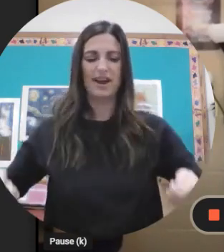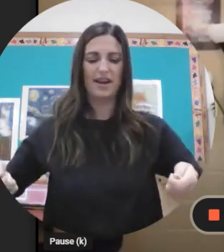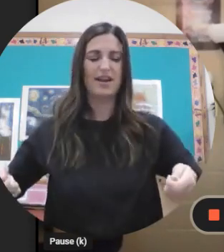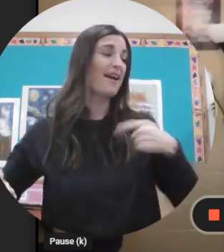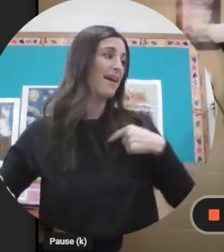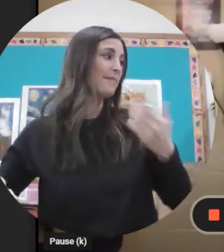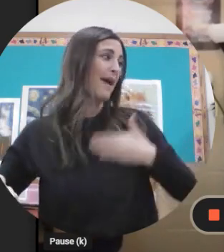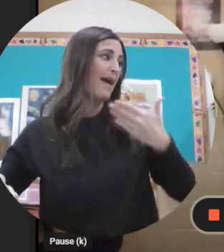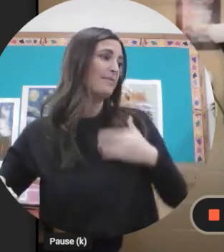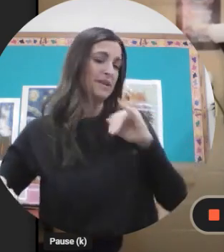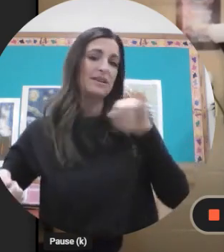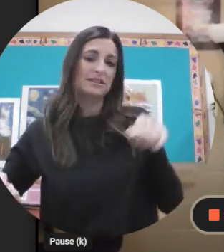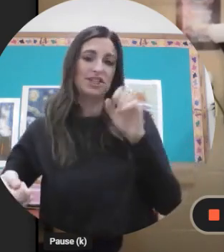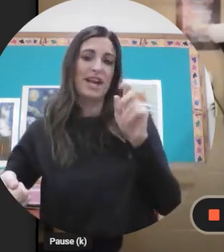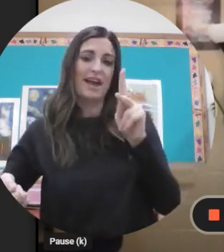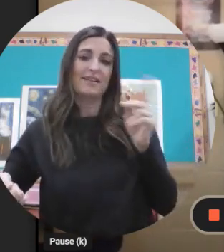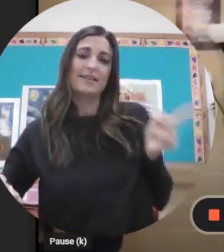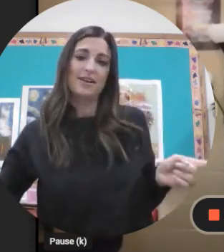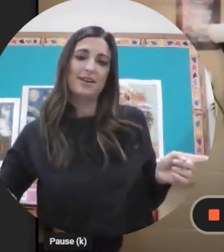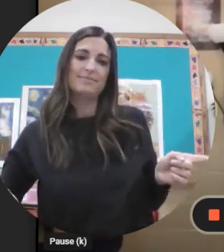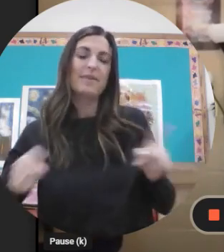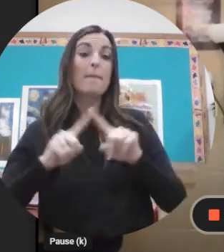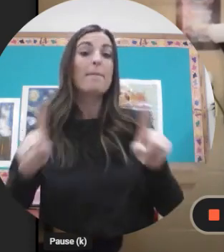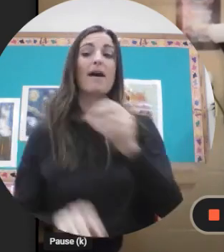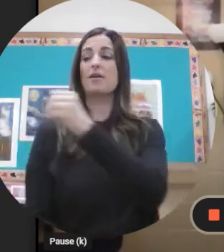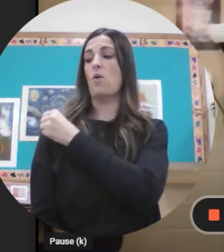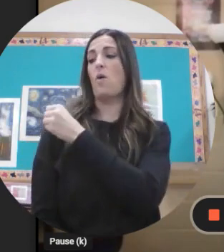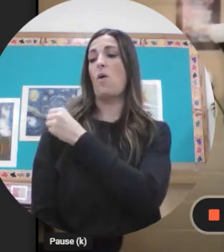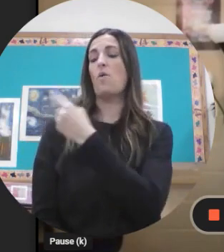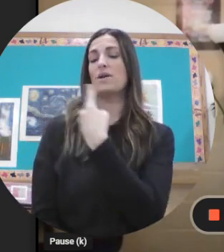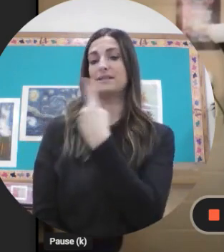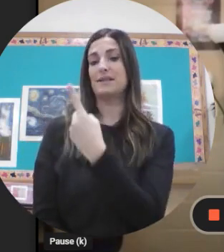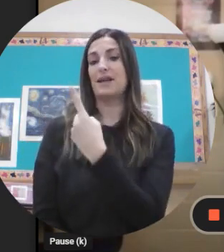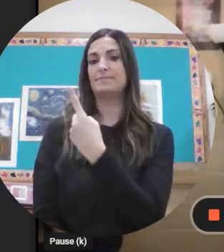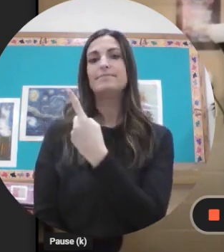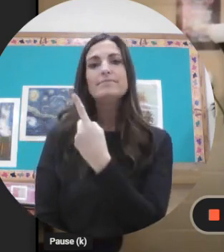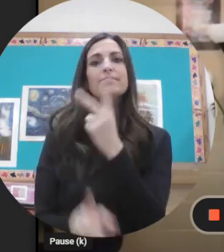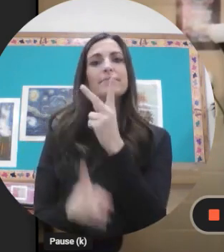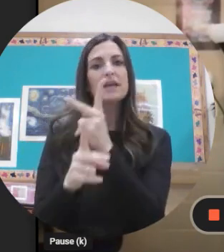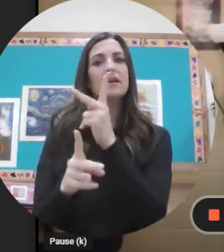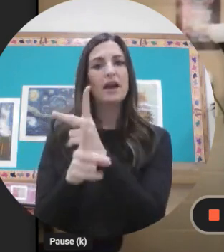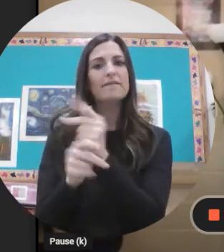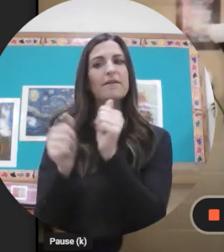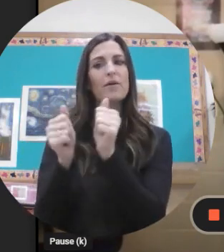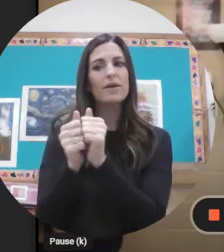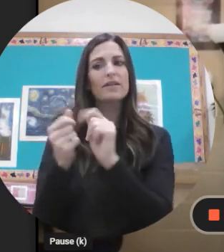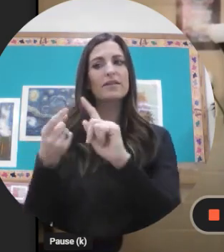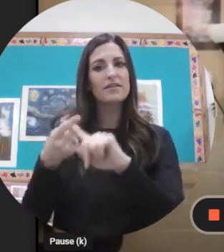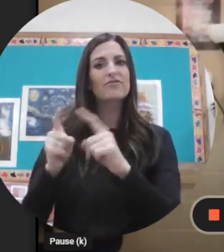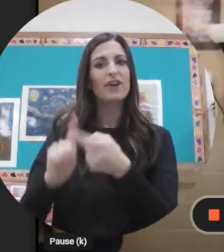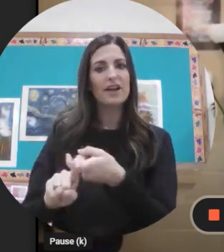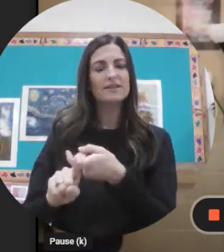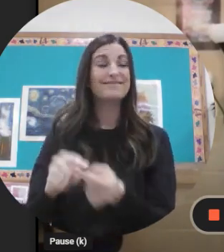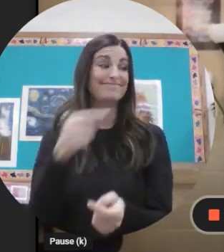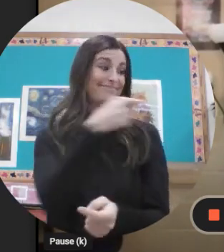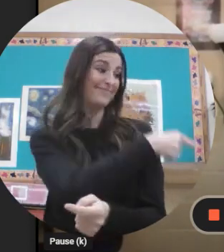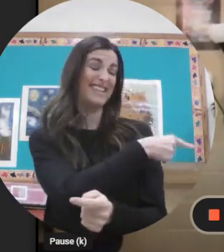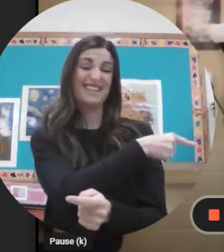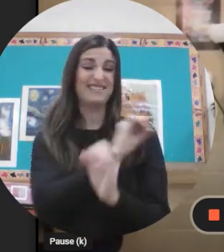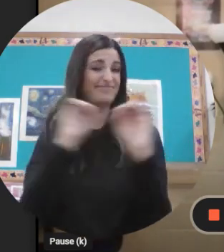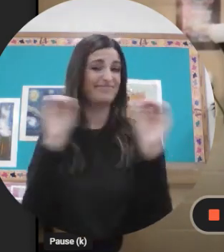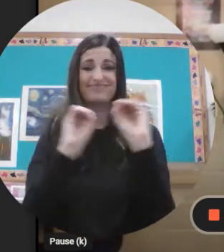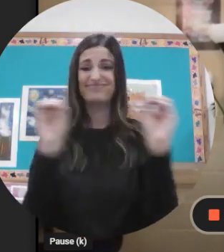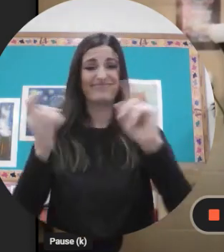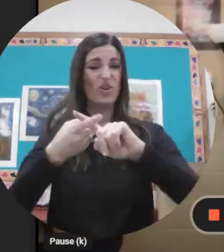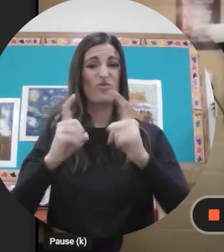also concerned. Owen had said to pick your first friends carefully, and Jack didn't seem to have many friends either. I didn't